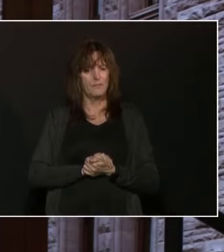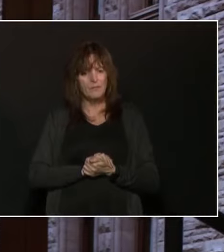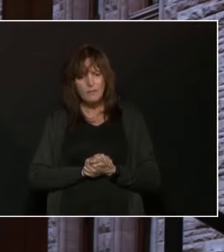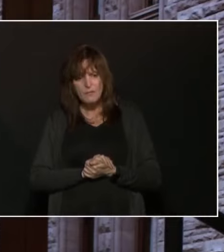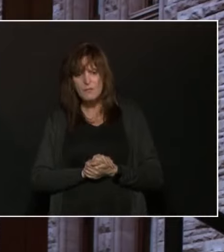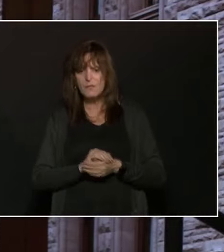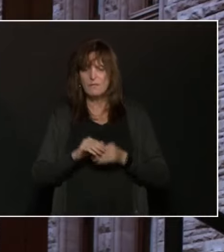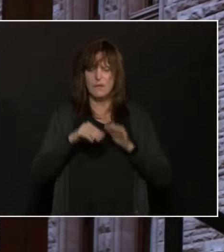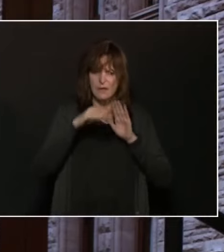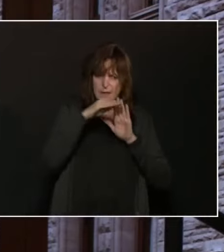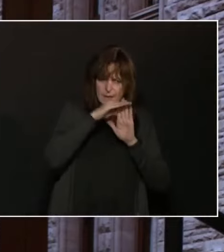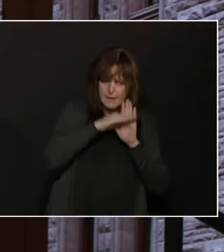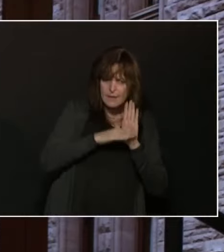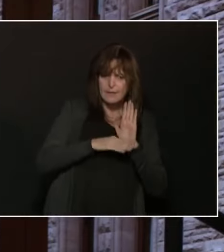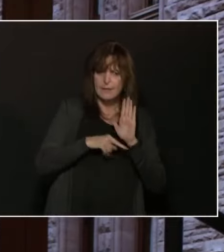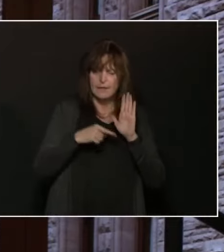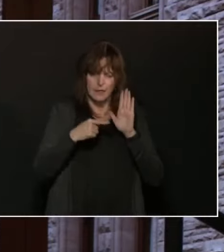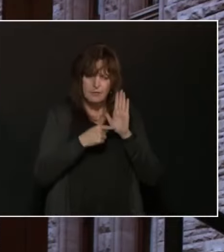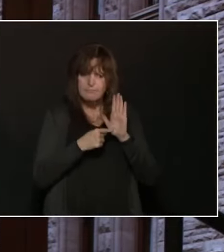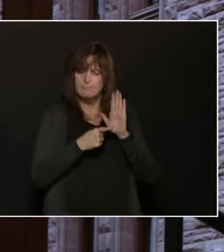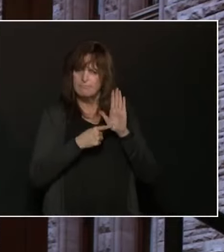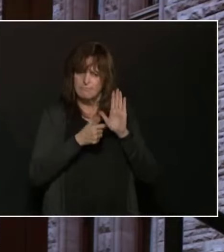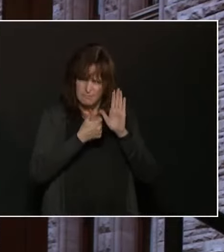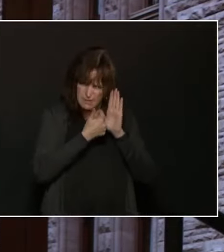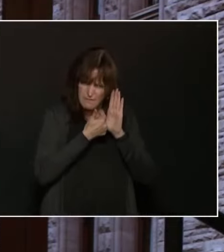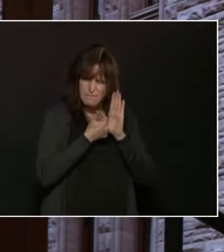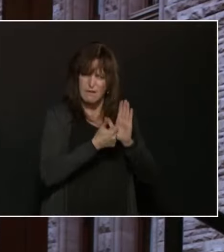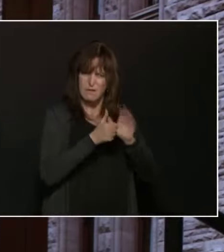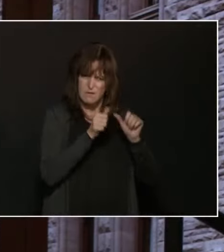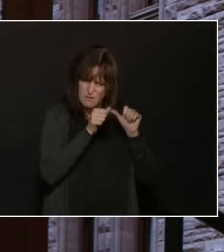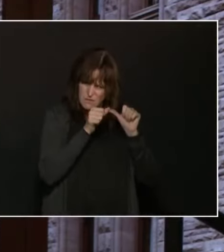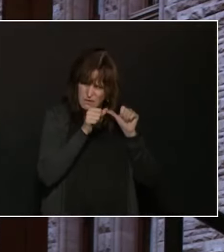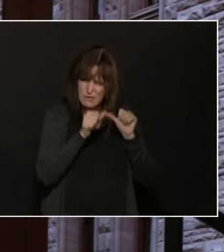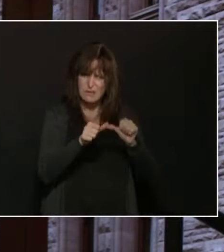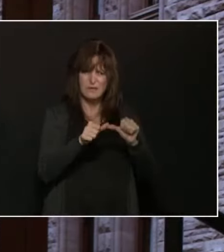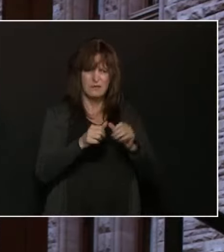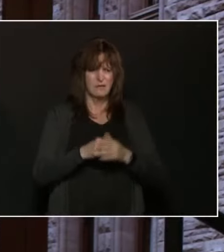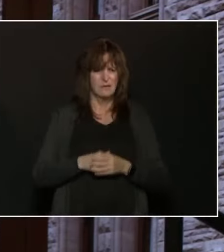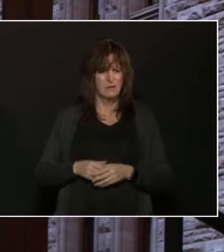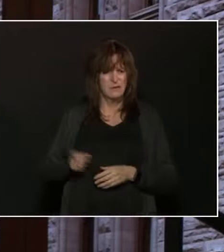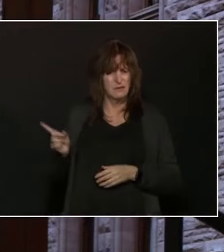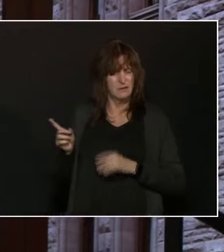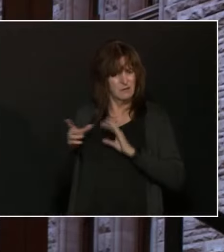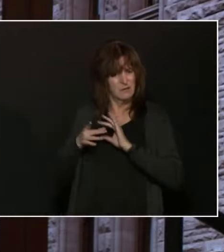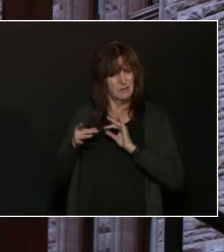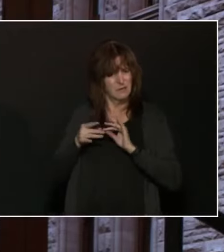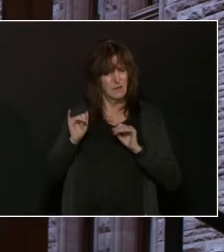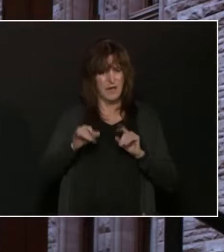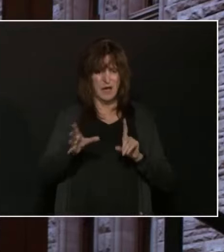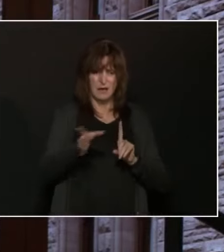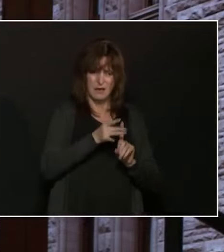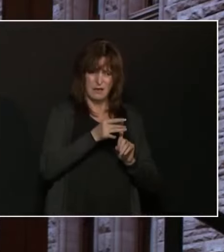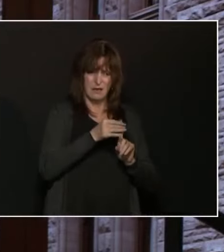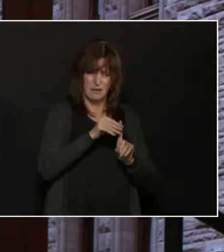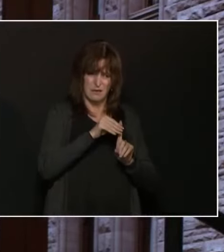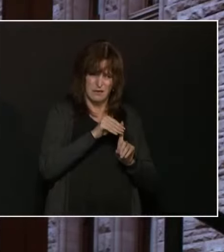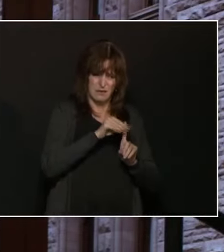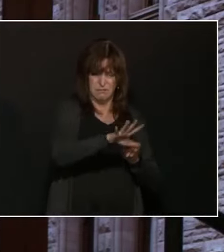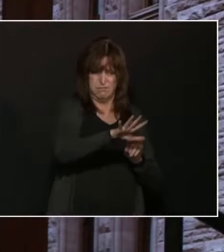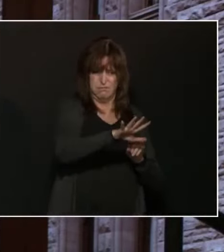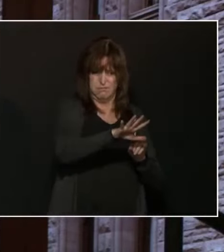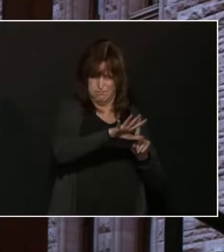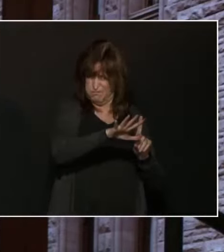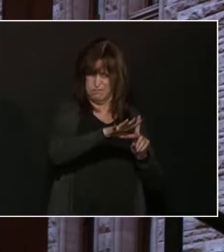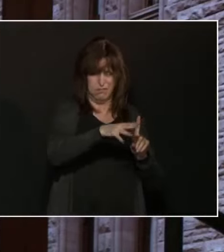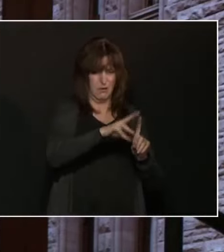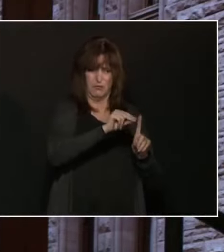because the transmission, as Dr. Brown said, is much more, is higher, about 30% higher. So that means a smaller